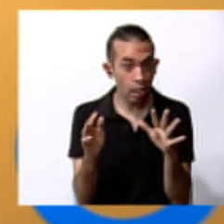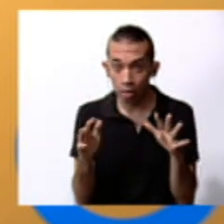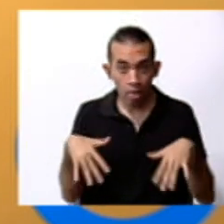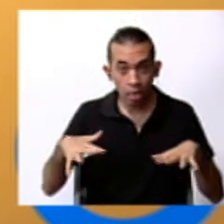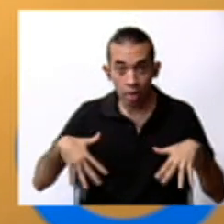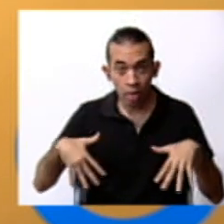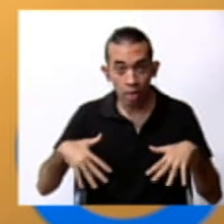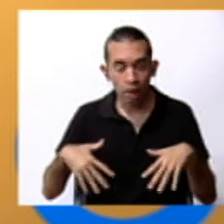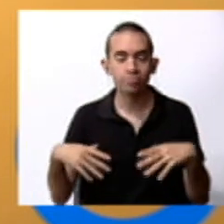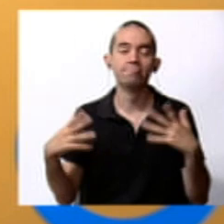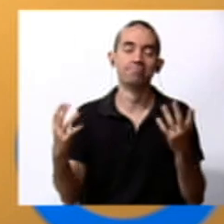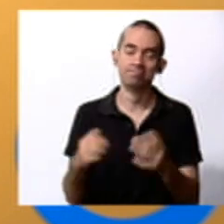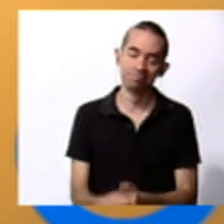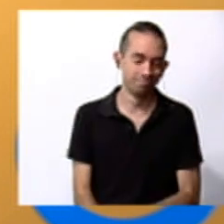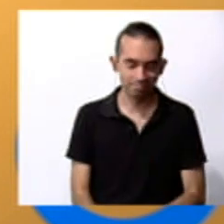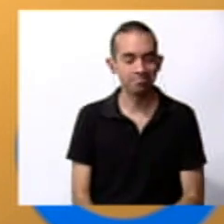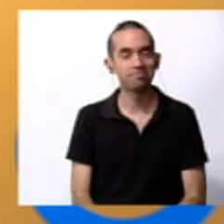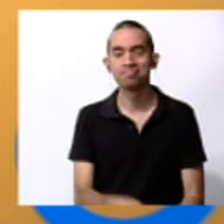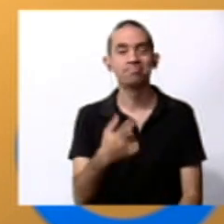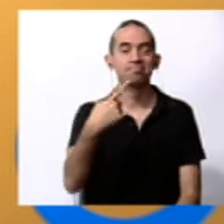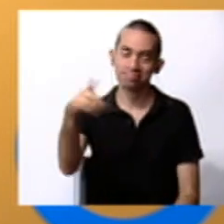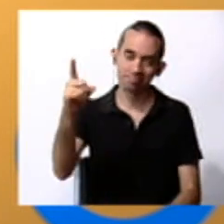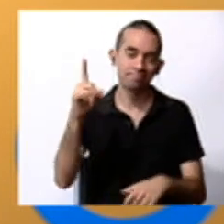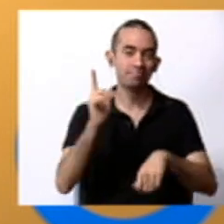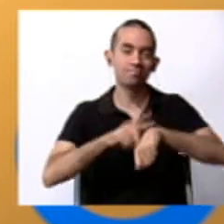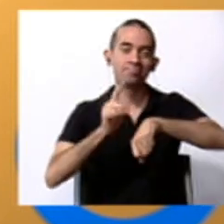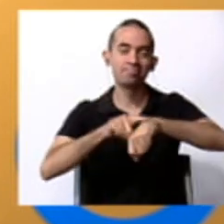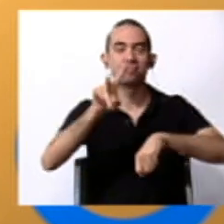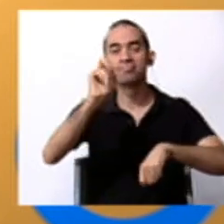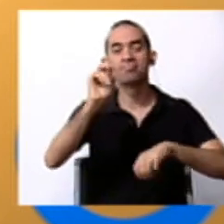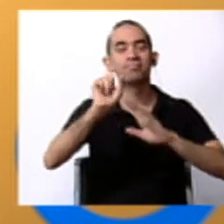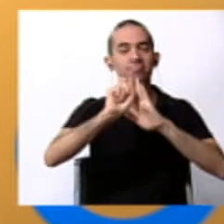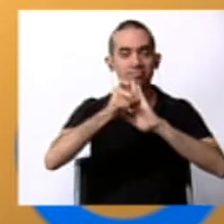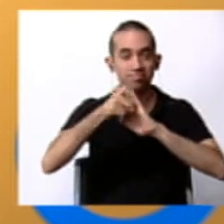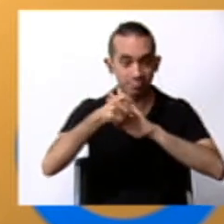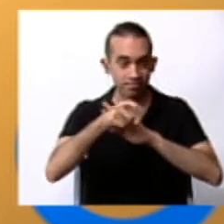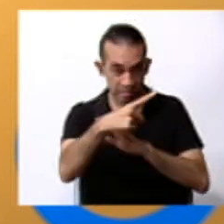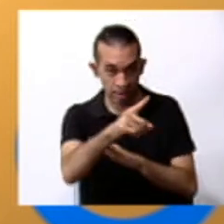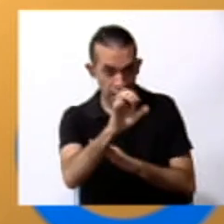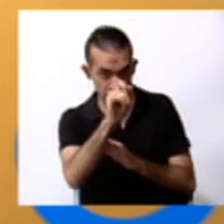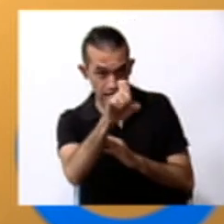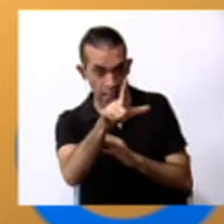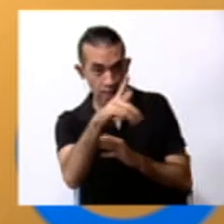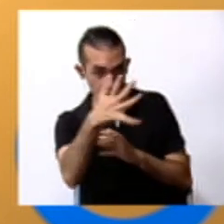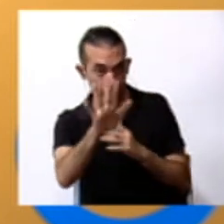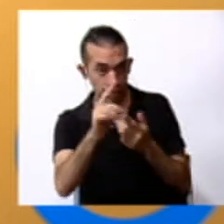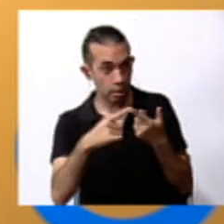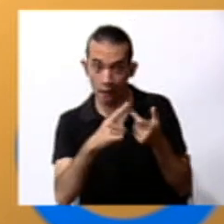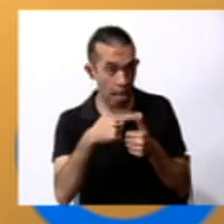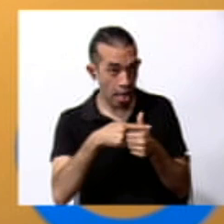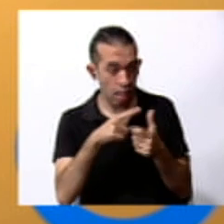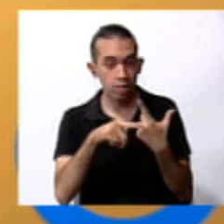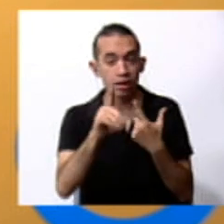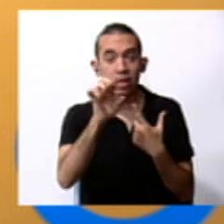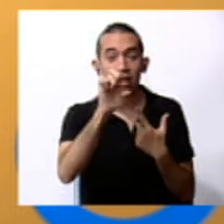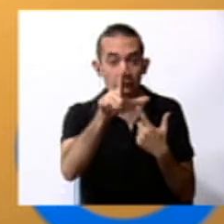Nope. Okay, I'm going to give you 20 seconds. Ariel, did you wash your hands? No?